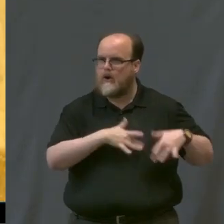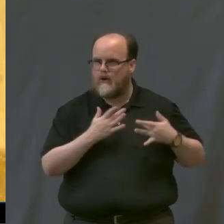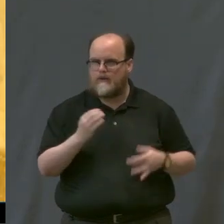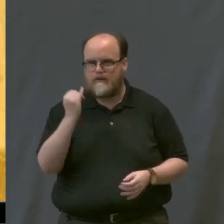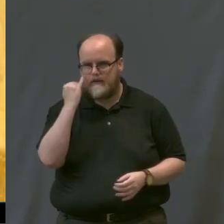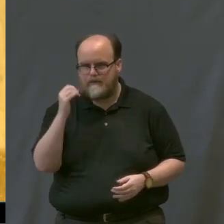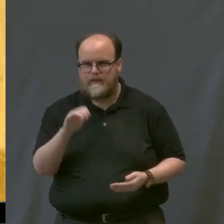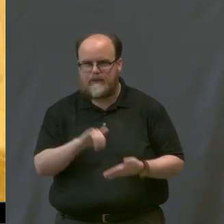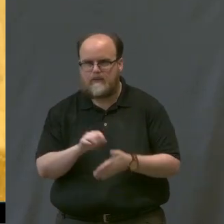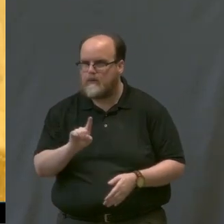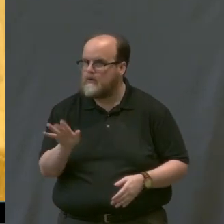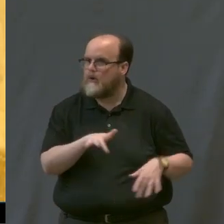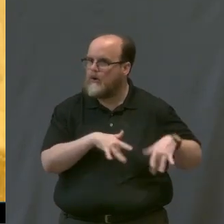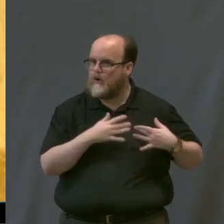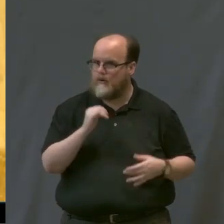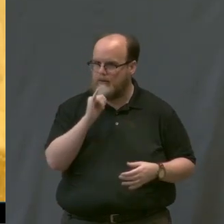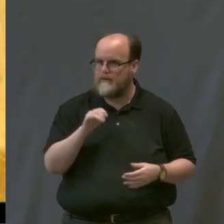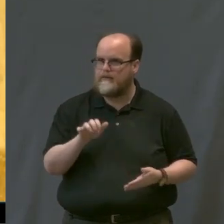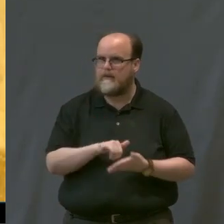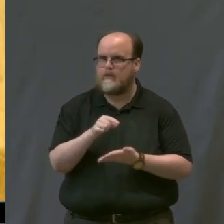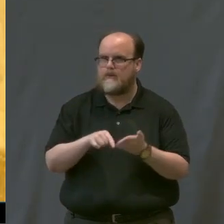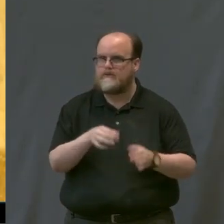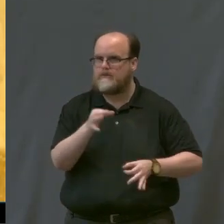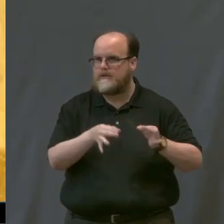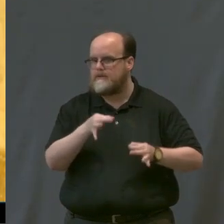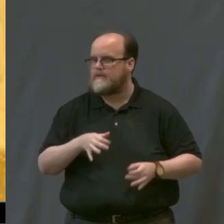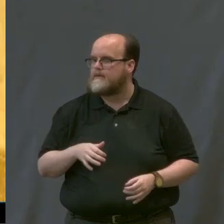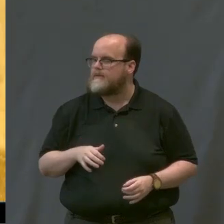your heart is, that's what's being judged.